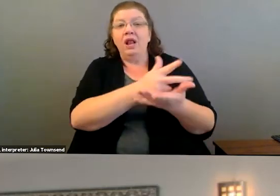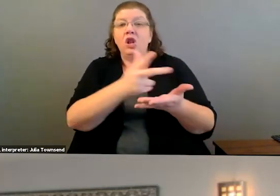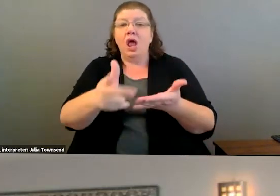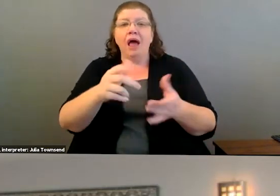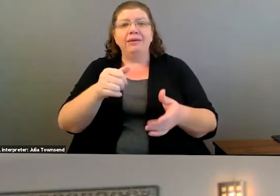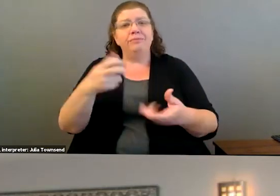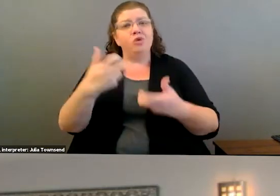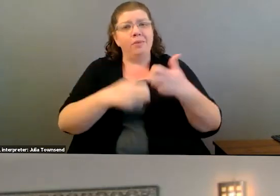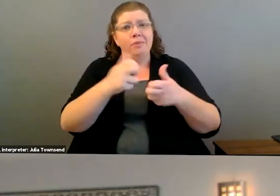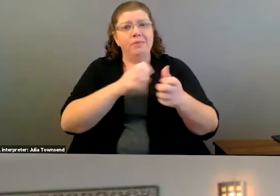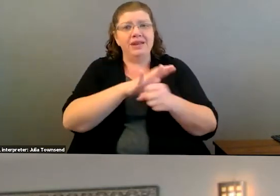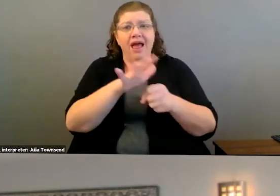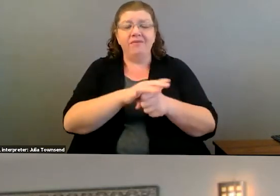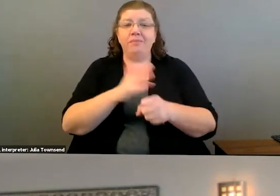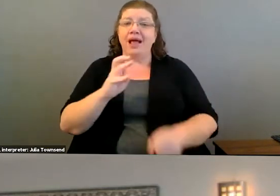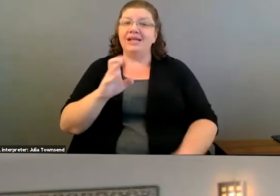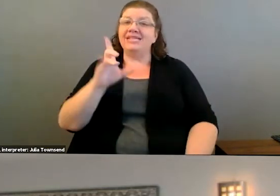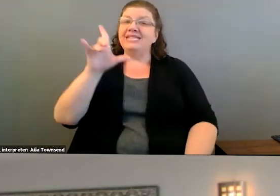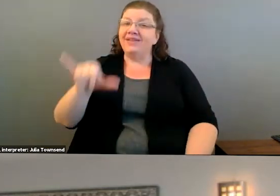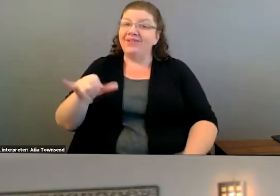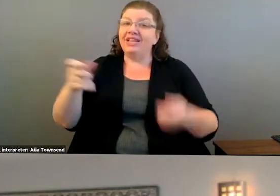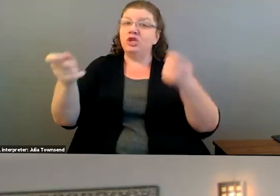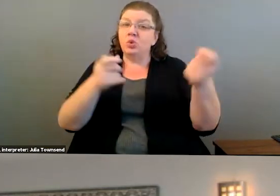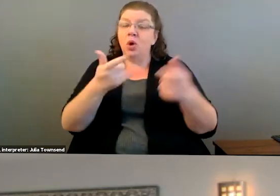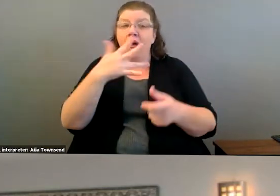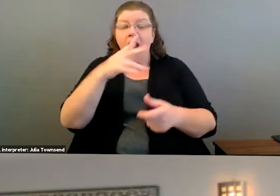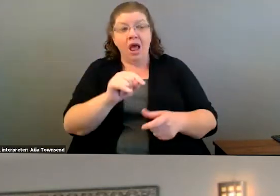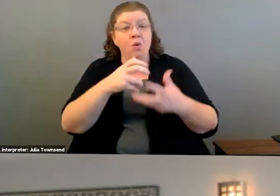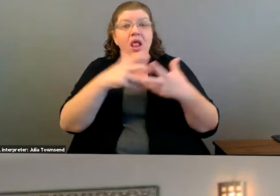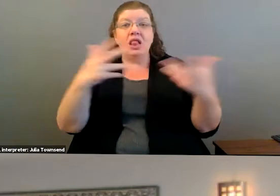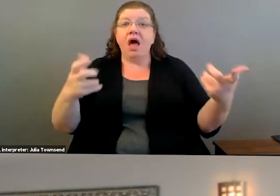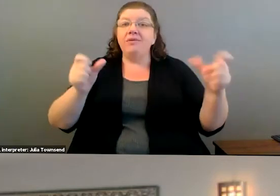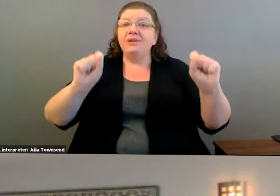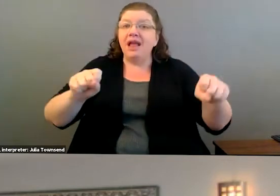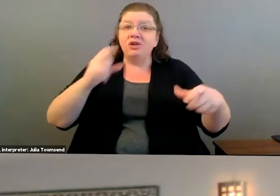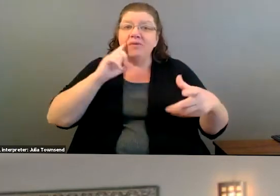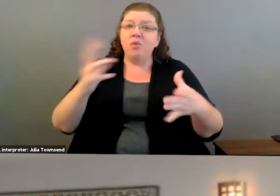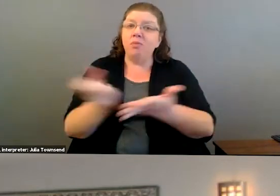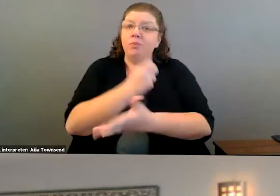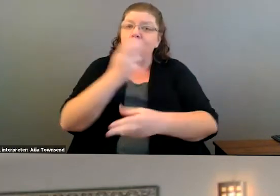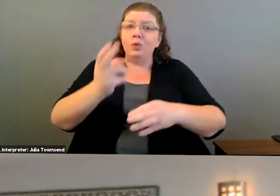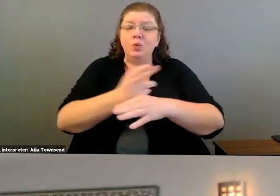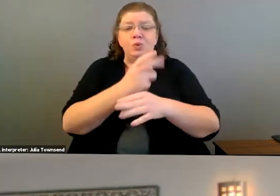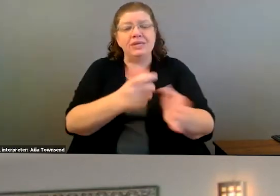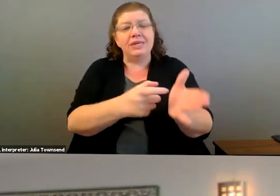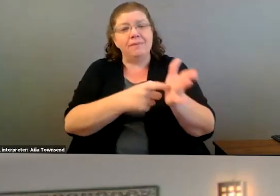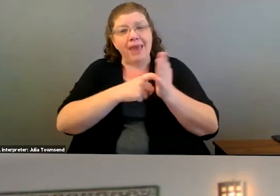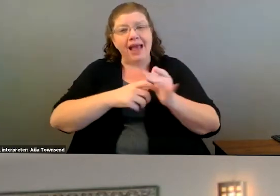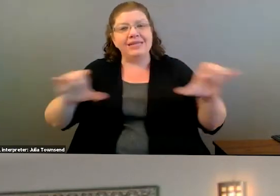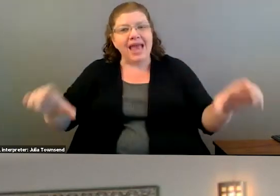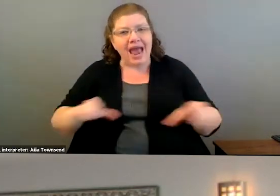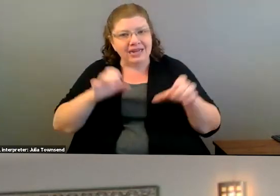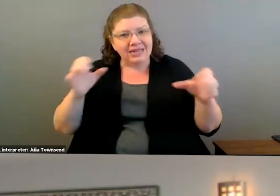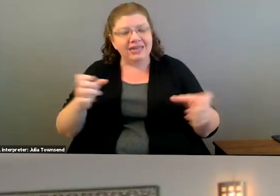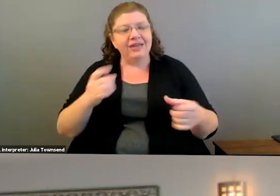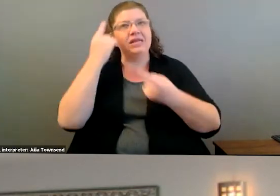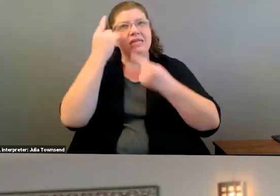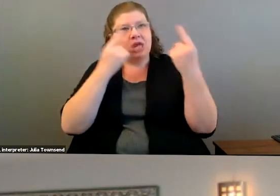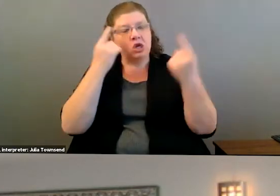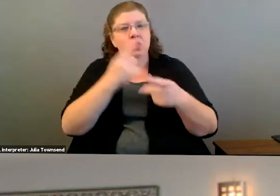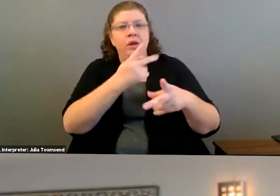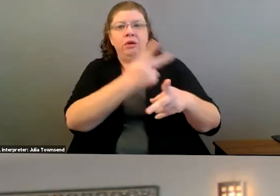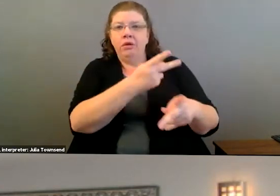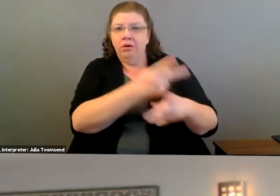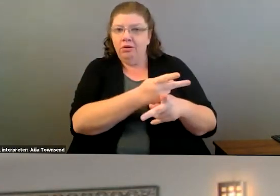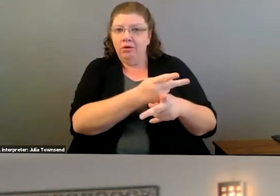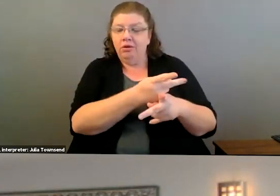but a civically controlled lot with the astounding potential of the armory property demands active and considered stewardship. Those